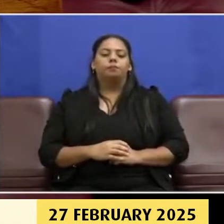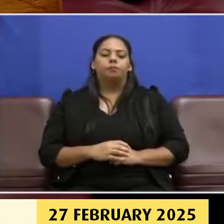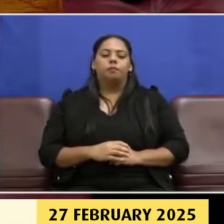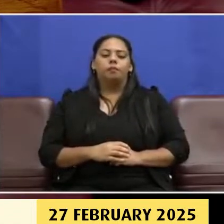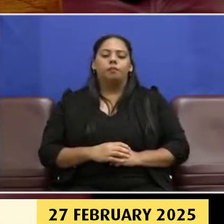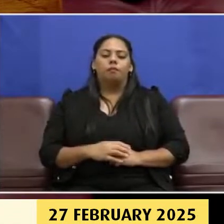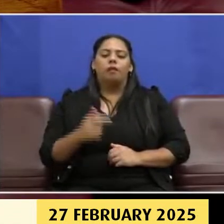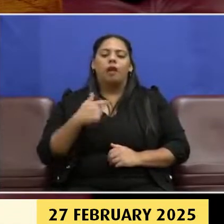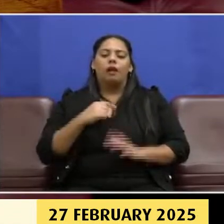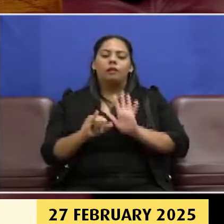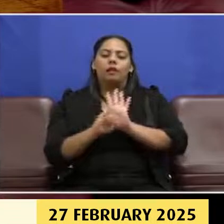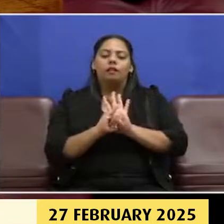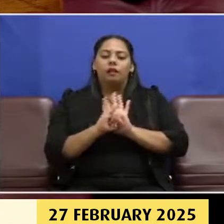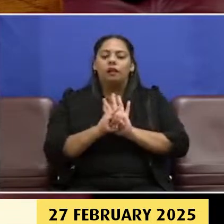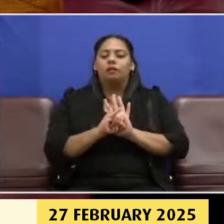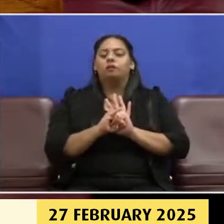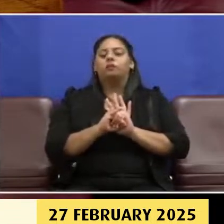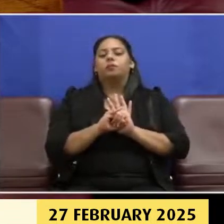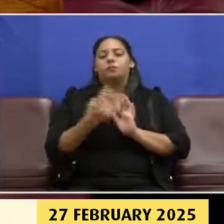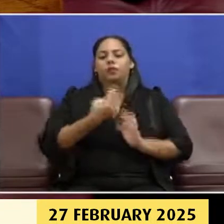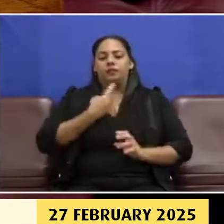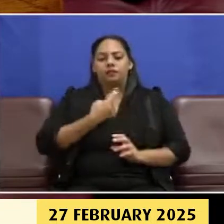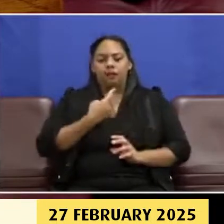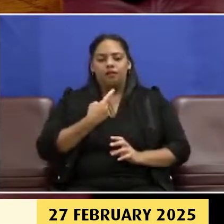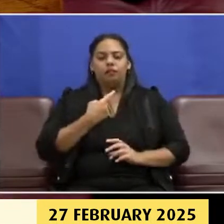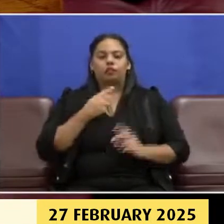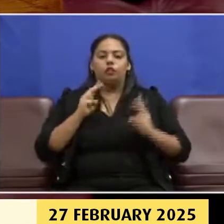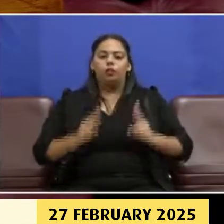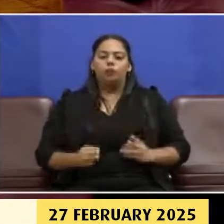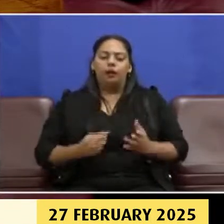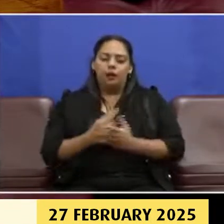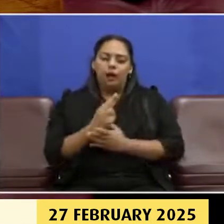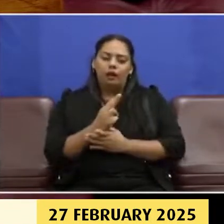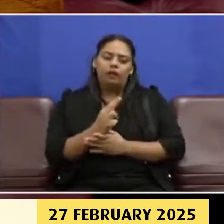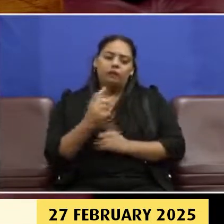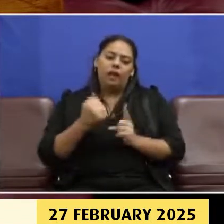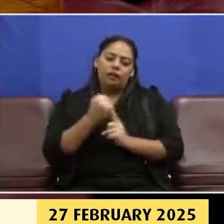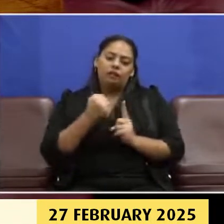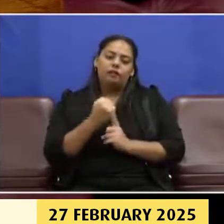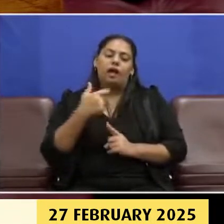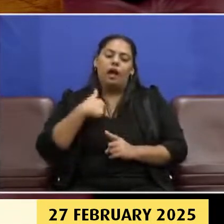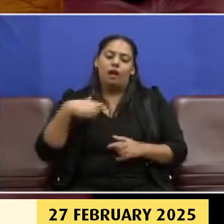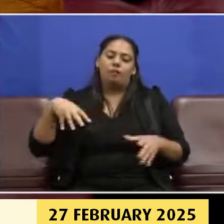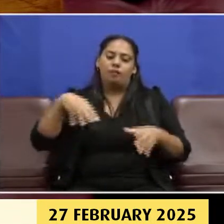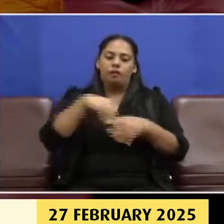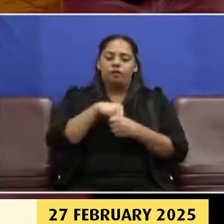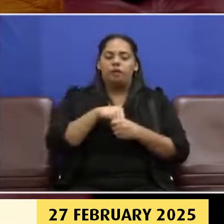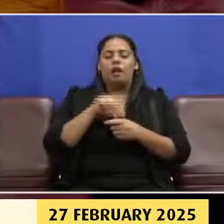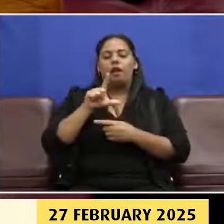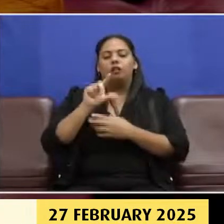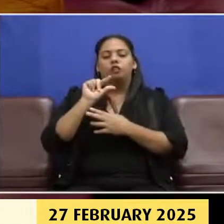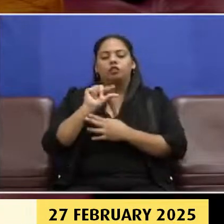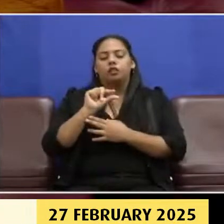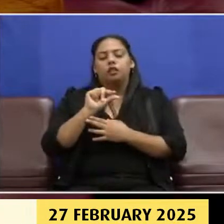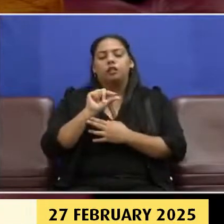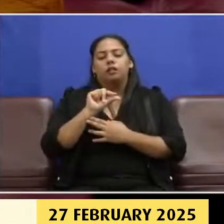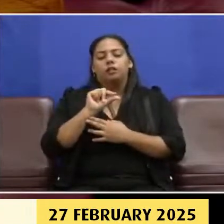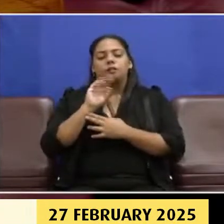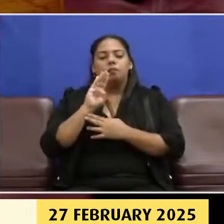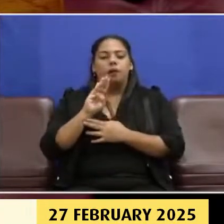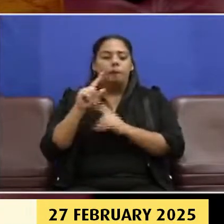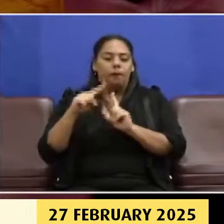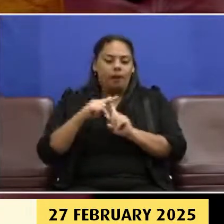I identify myself as a human rights activist. I am a member of the LGBTIQ+ community. I identify